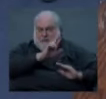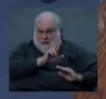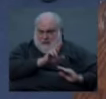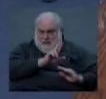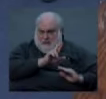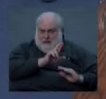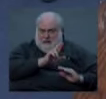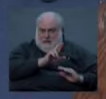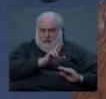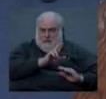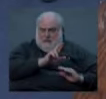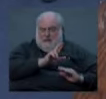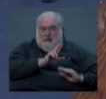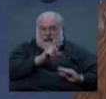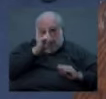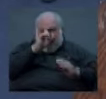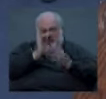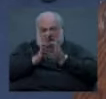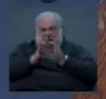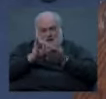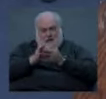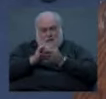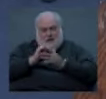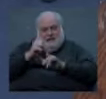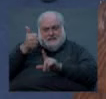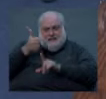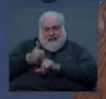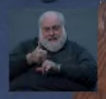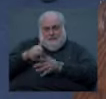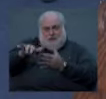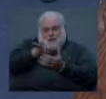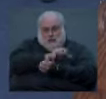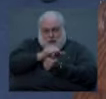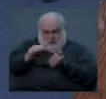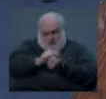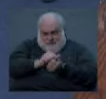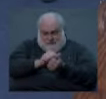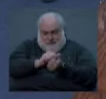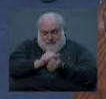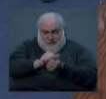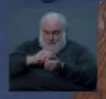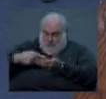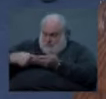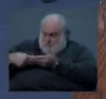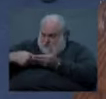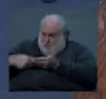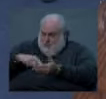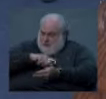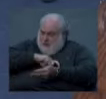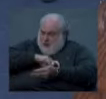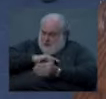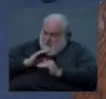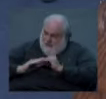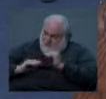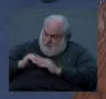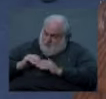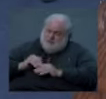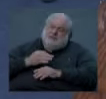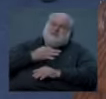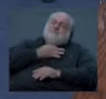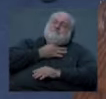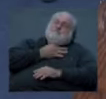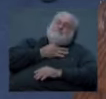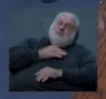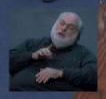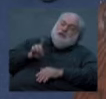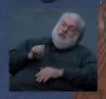I think it'd be shooting ourselves in the foot. If you've talked it over with the police and you're comfortable, Mayor, do you think